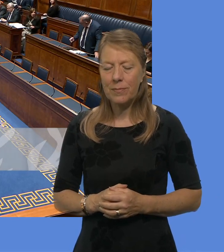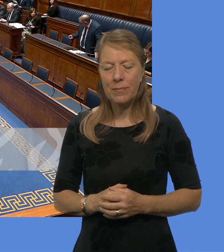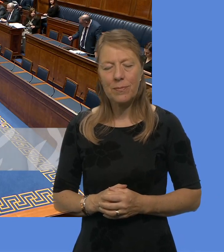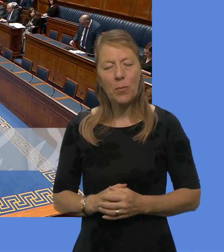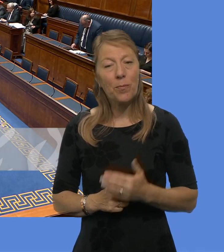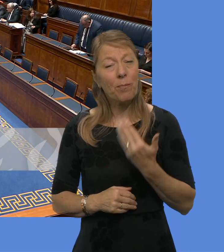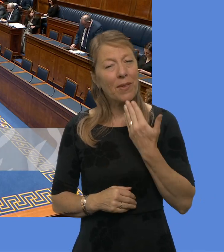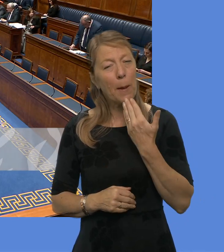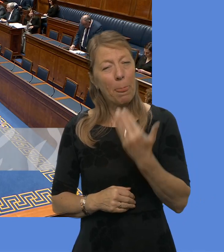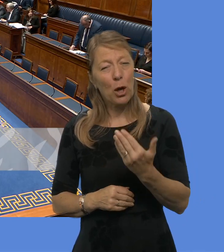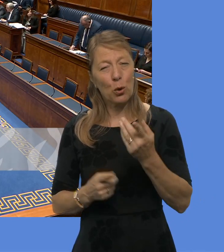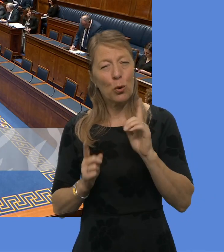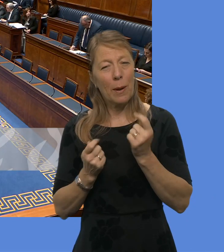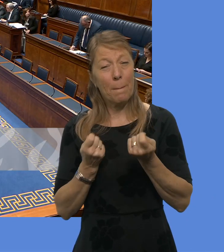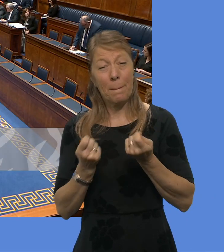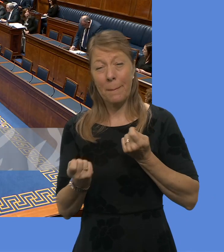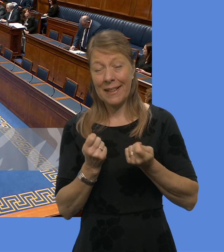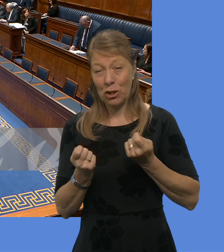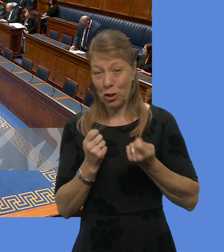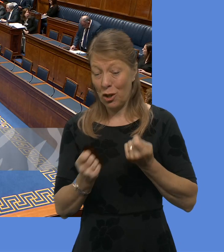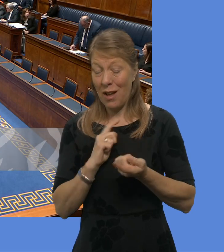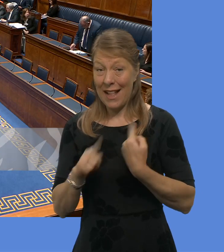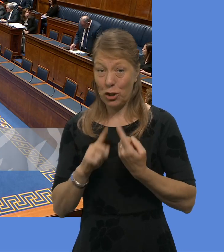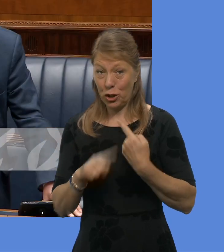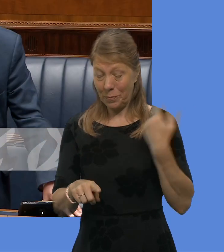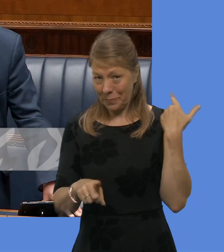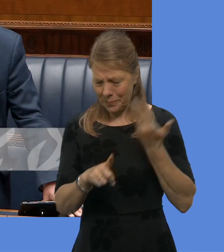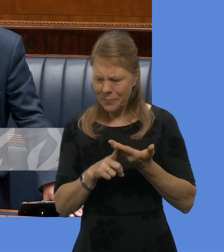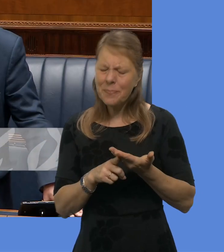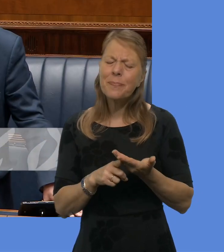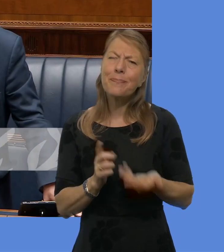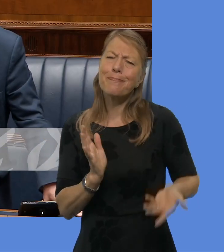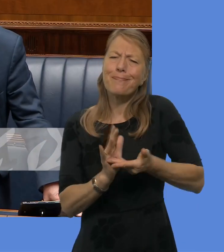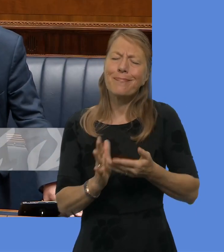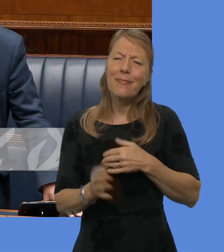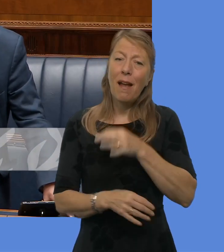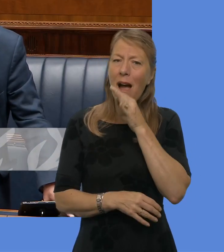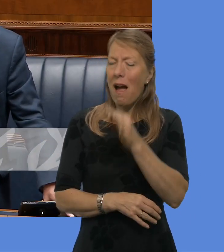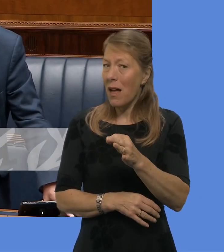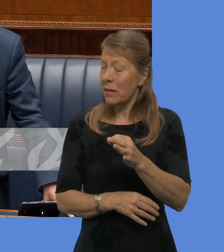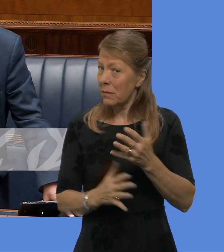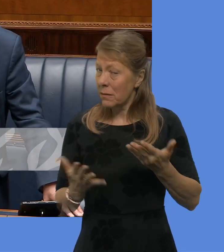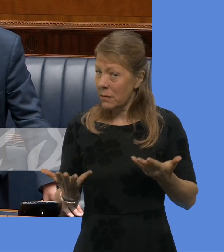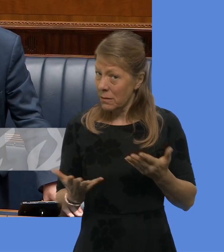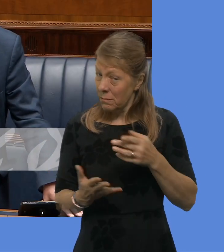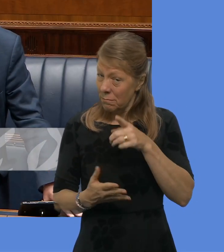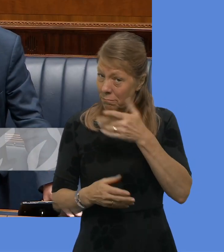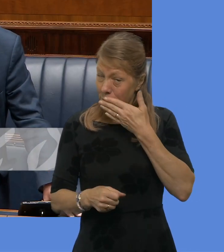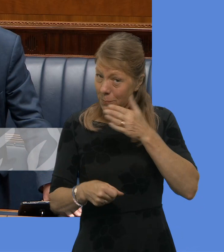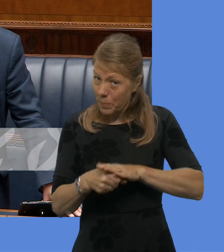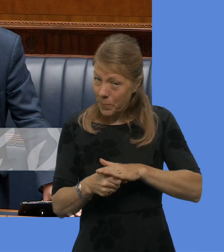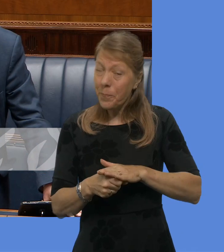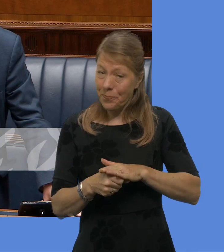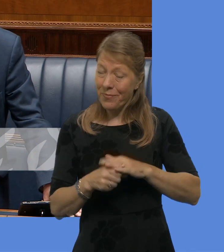Thank you, Minister, for your answer to this point. But could I also ask you, and I welcome your commitment now to dealing with the whole issue of knife